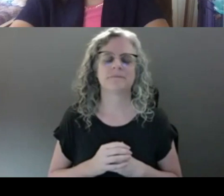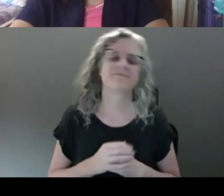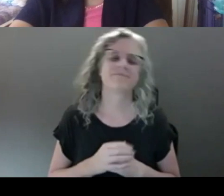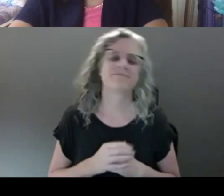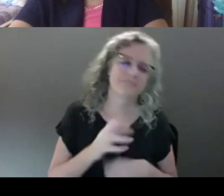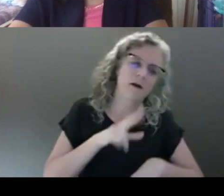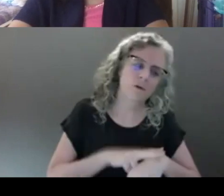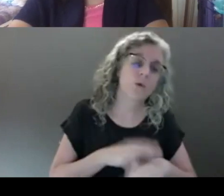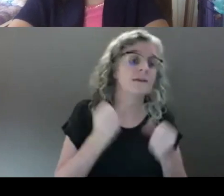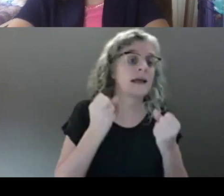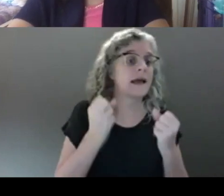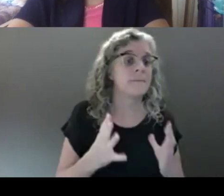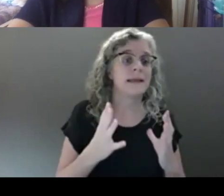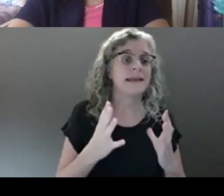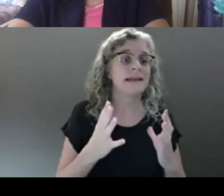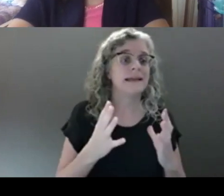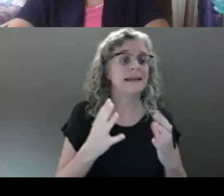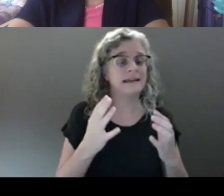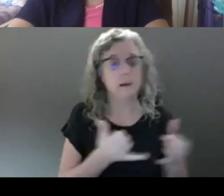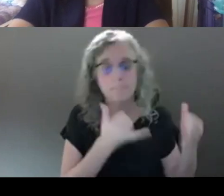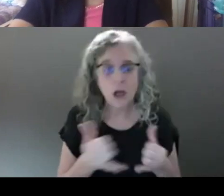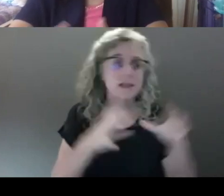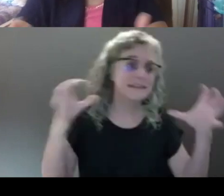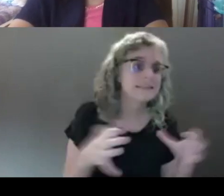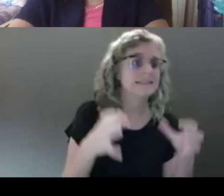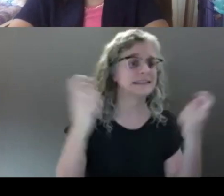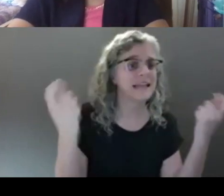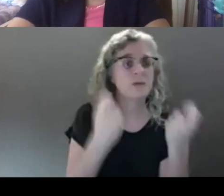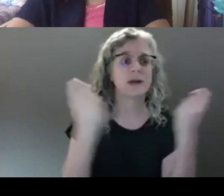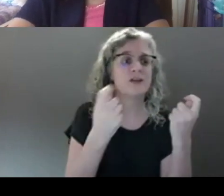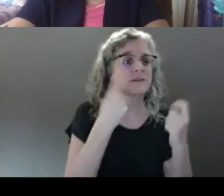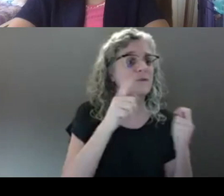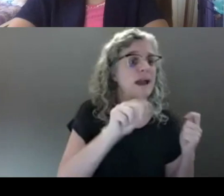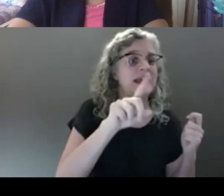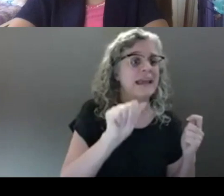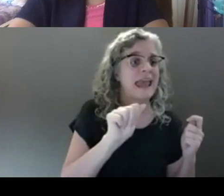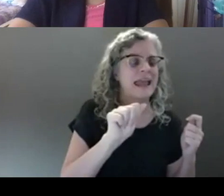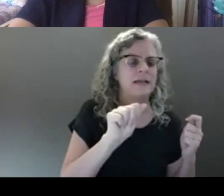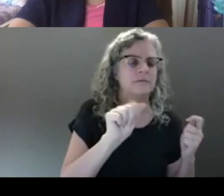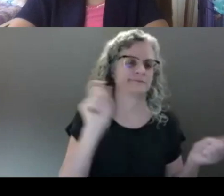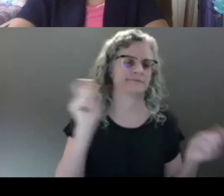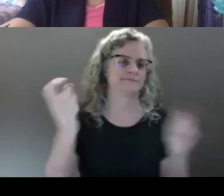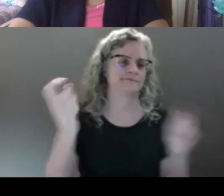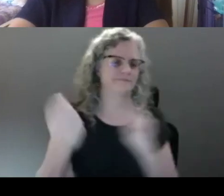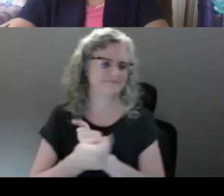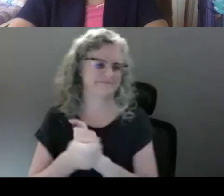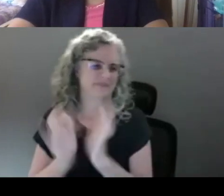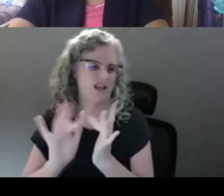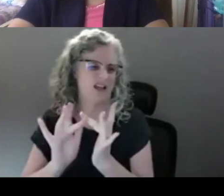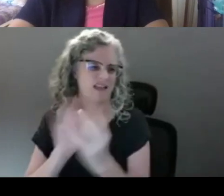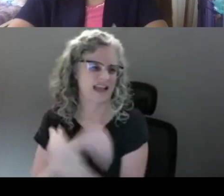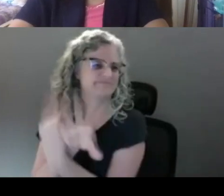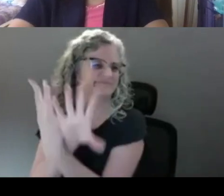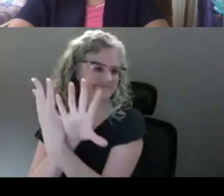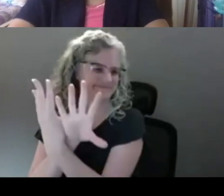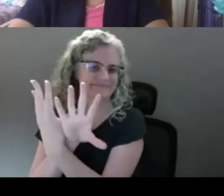to virtual settings. And so a lot of them are still in planning, but a great way to keep in touch and